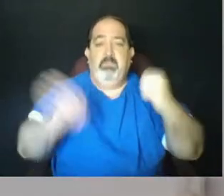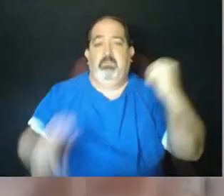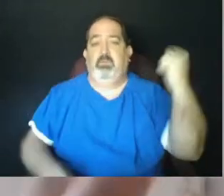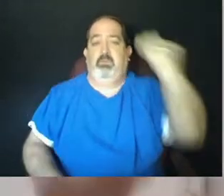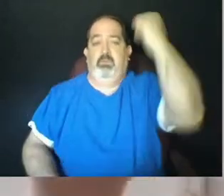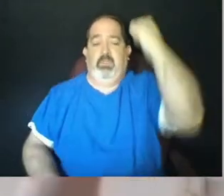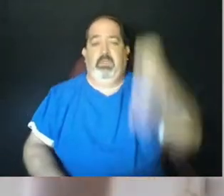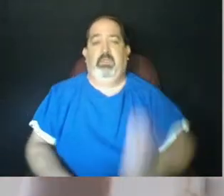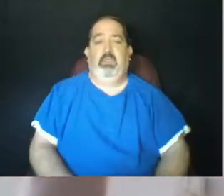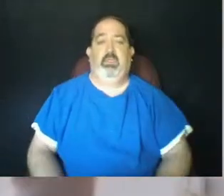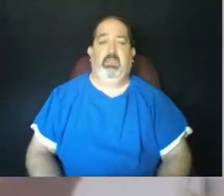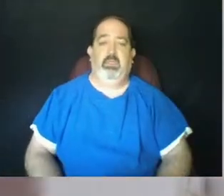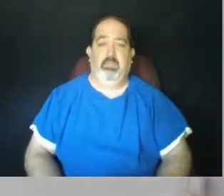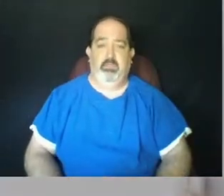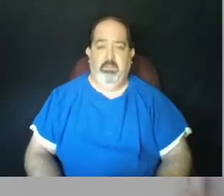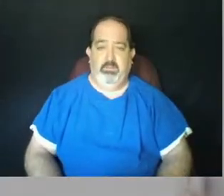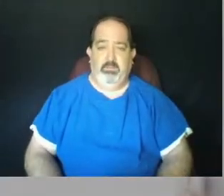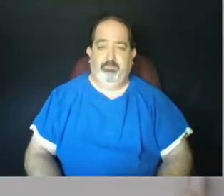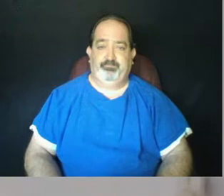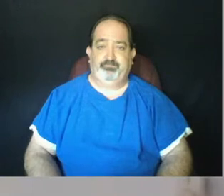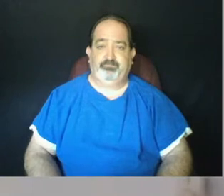hip.